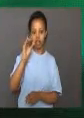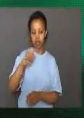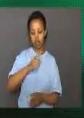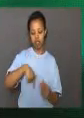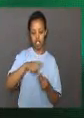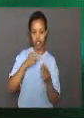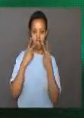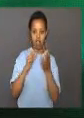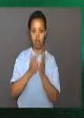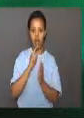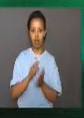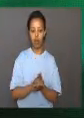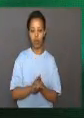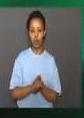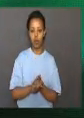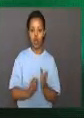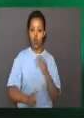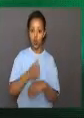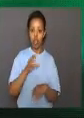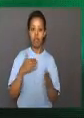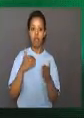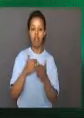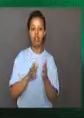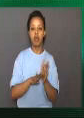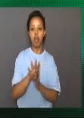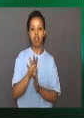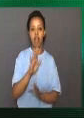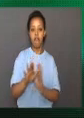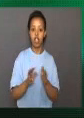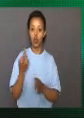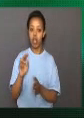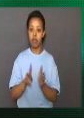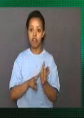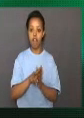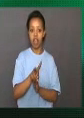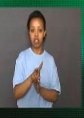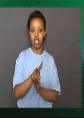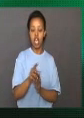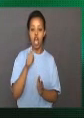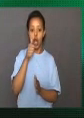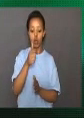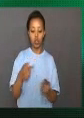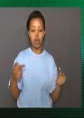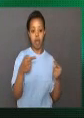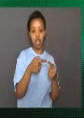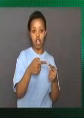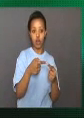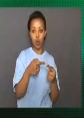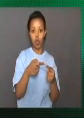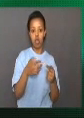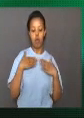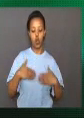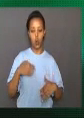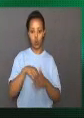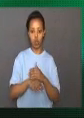The attacking bacteriophage, or virus, attaches itself to the host